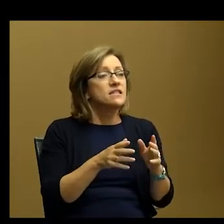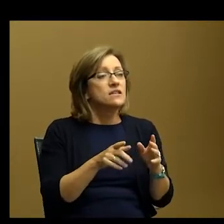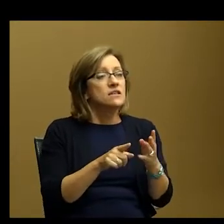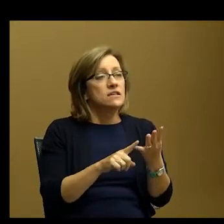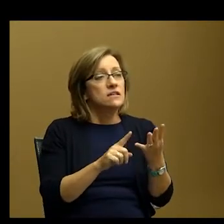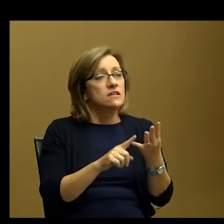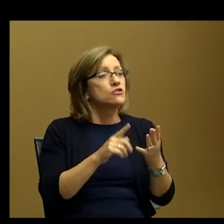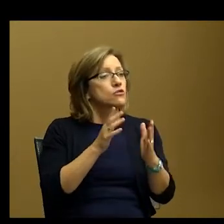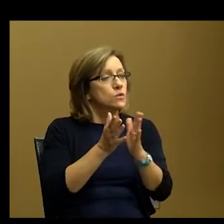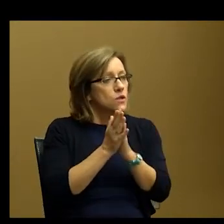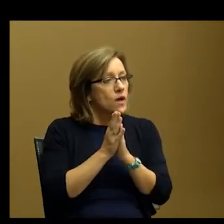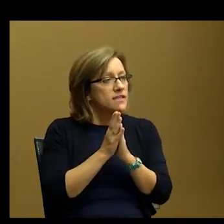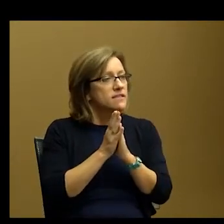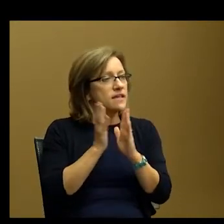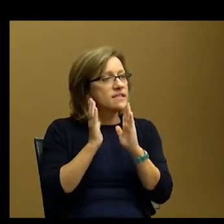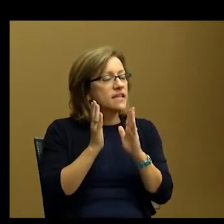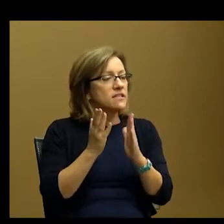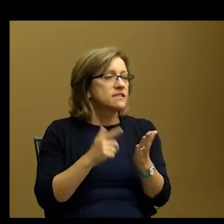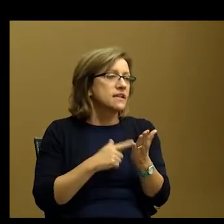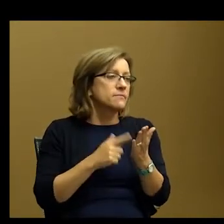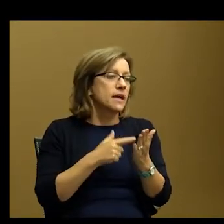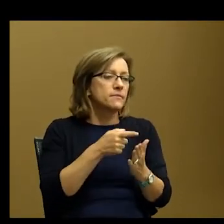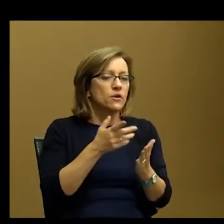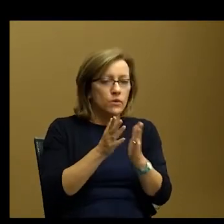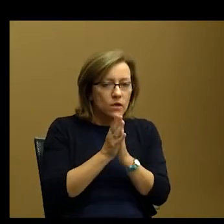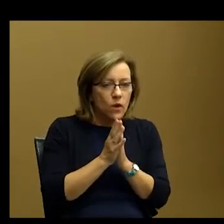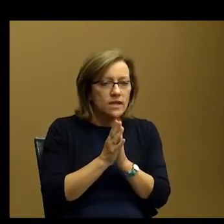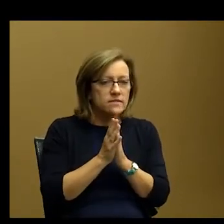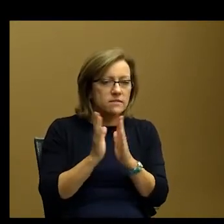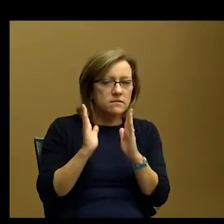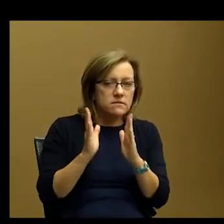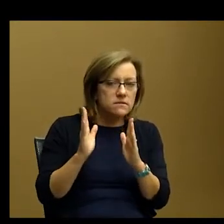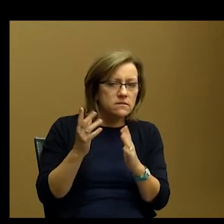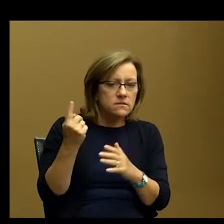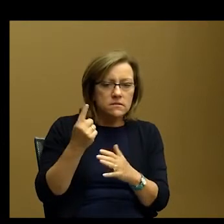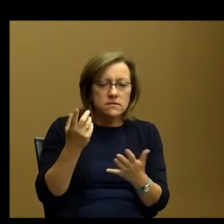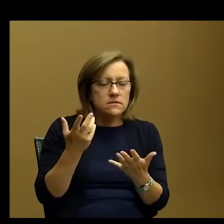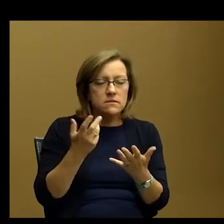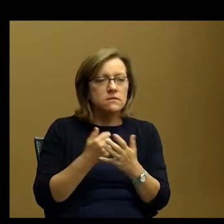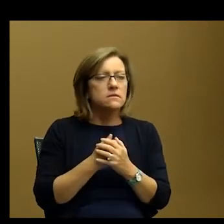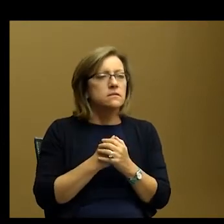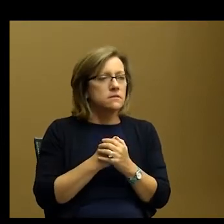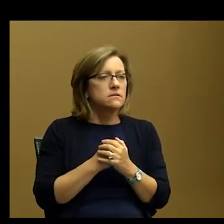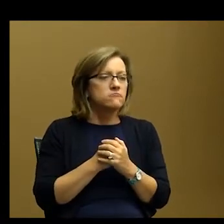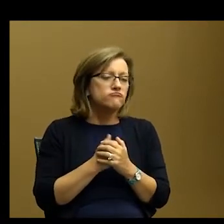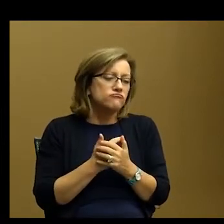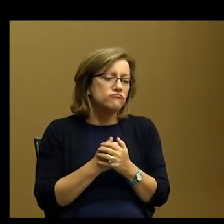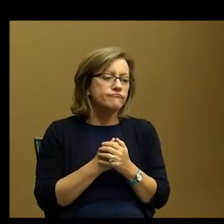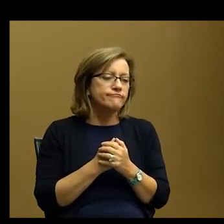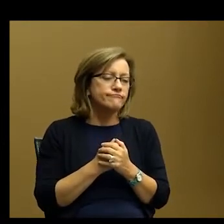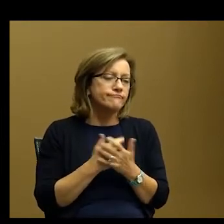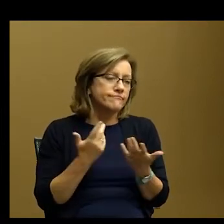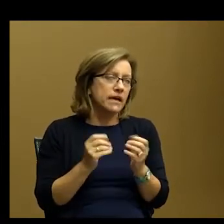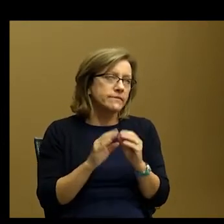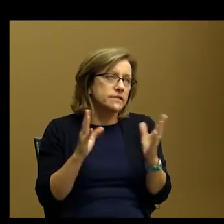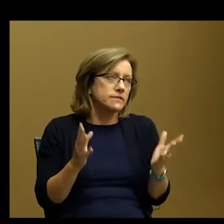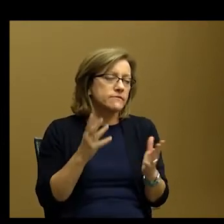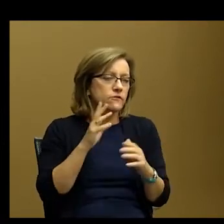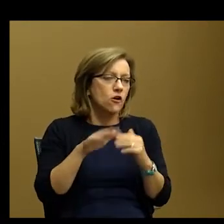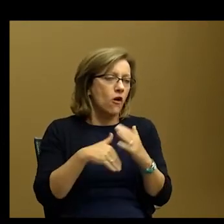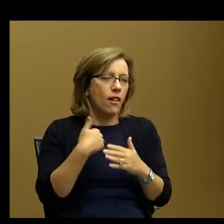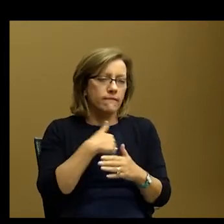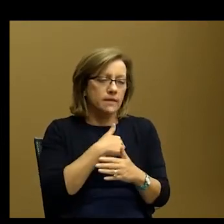Sometimes it's a matter of they're requesting that attention, which I think that one's a pretty no-brainer for all of